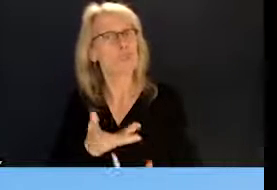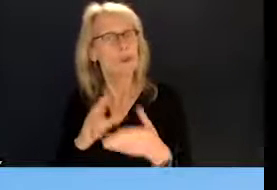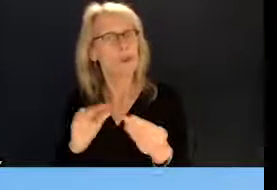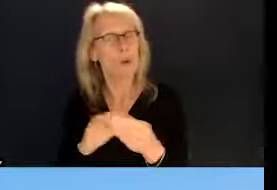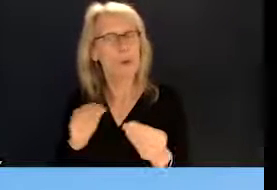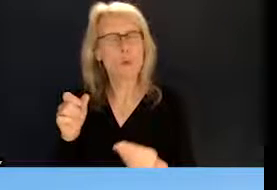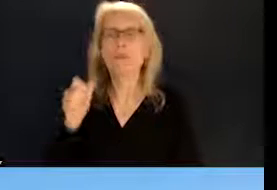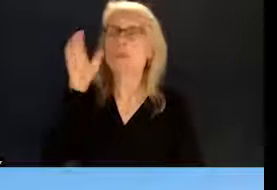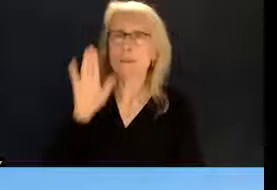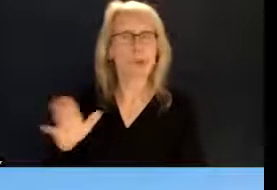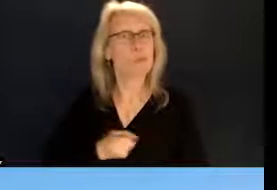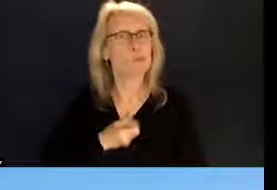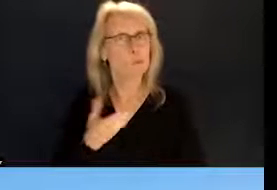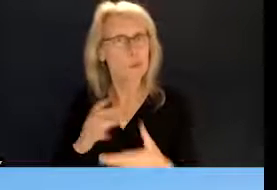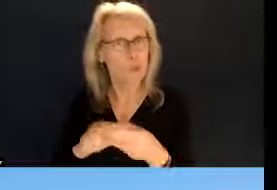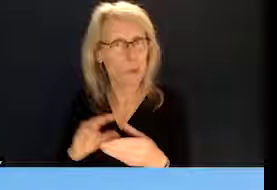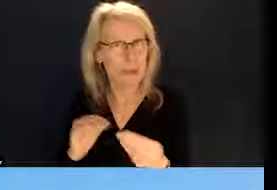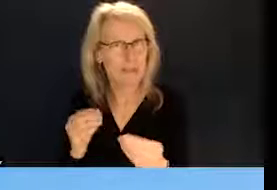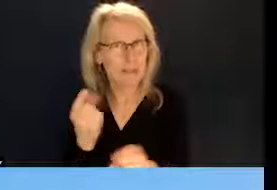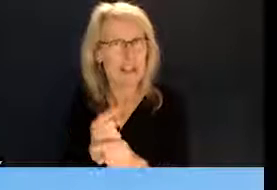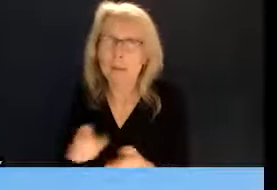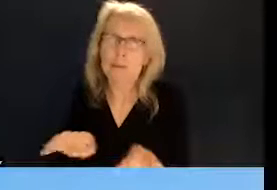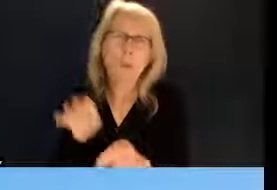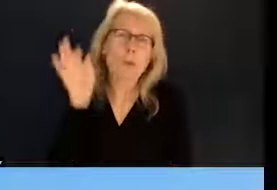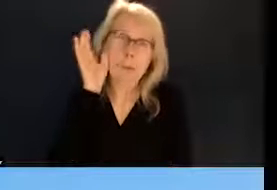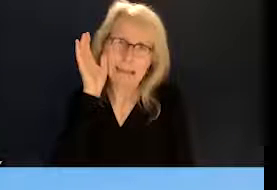to them. Like that's the simplest thing, is listening to folks.